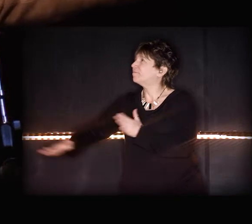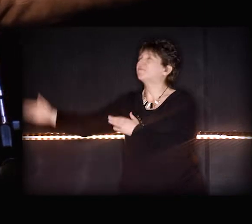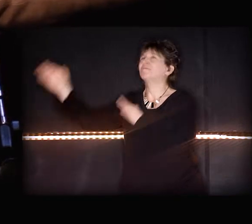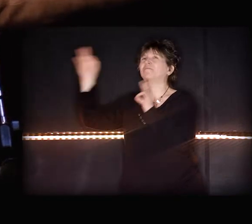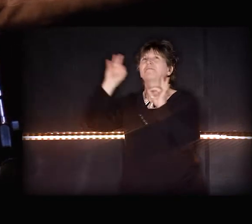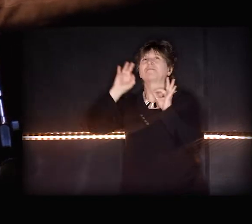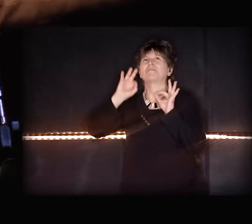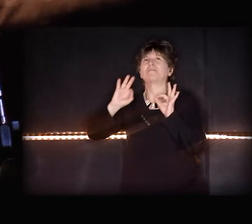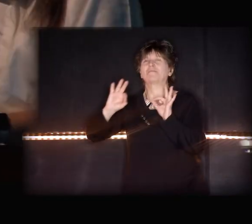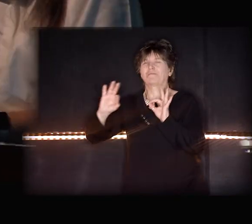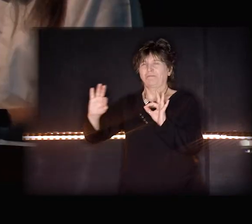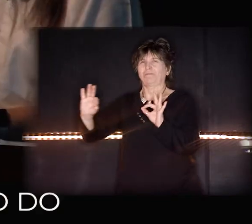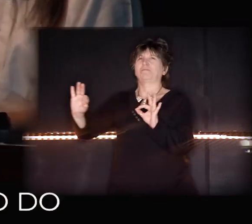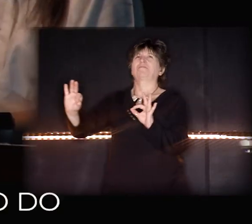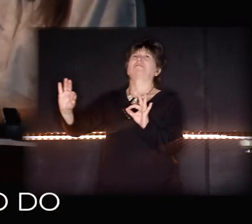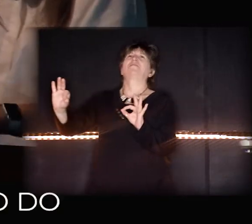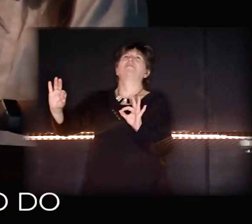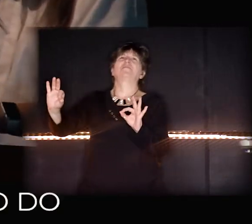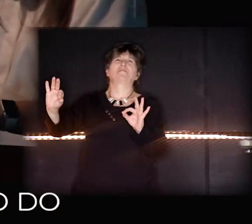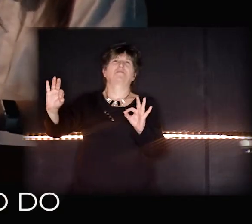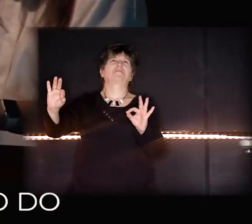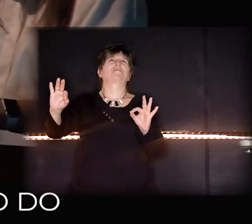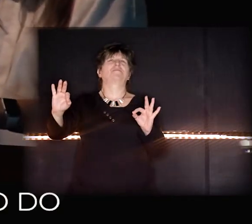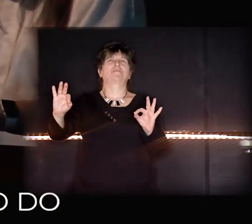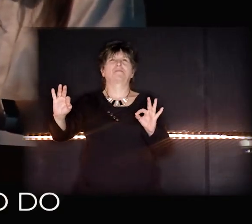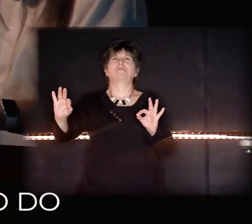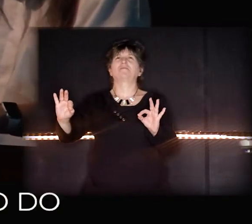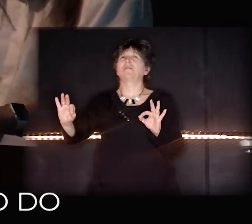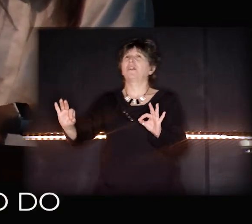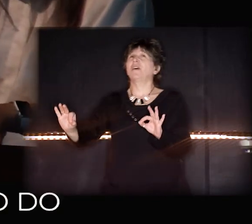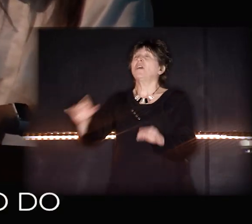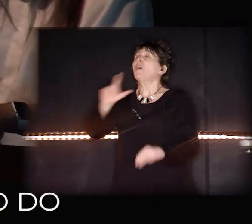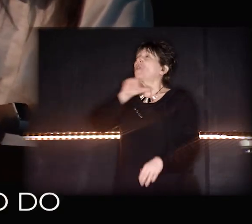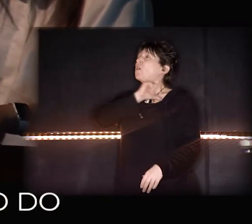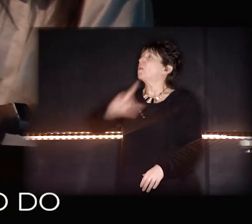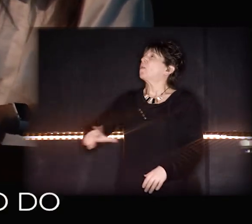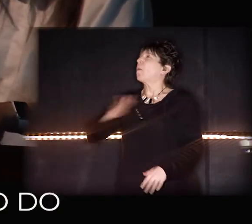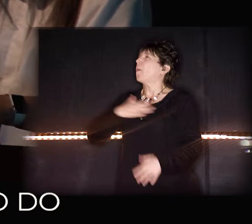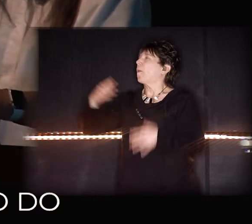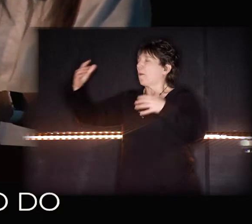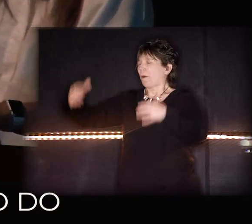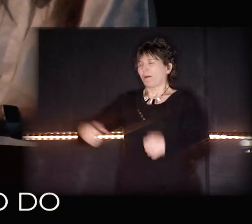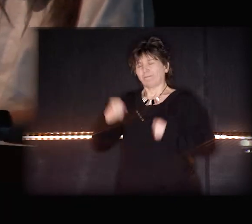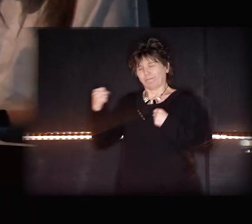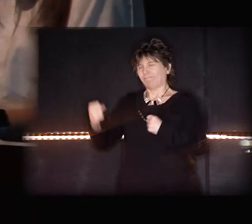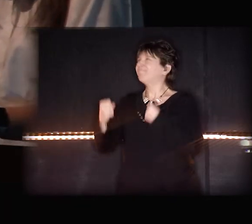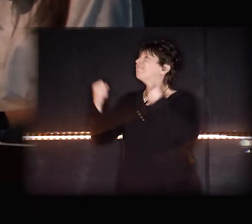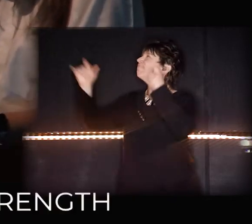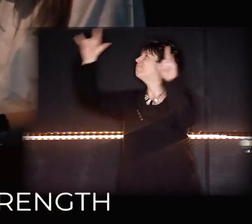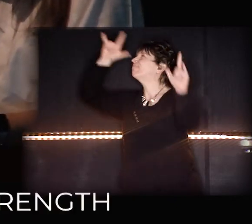wisdom. You know just what to do.